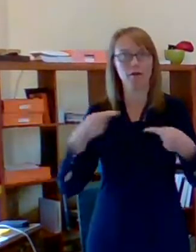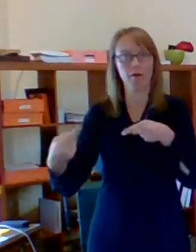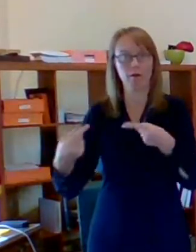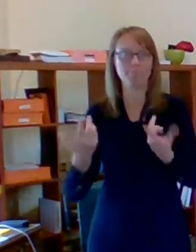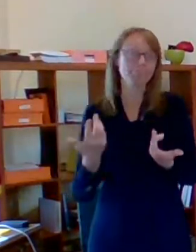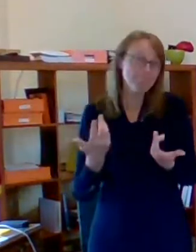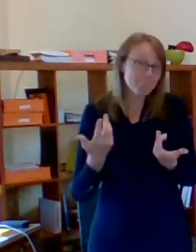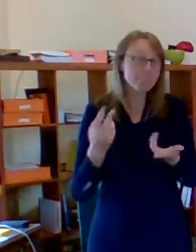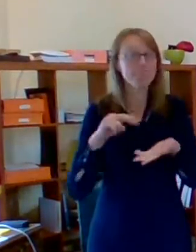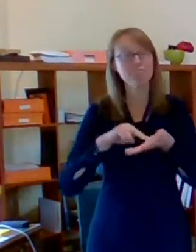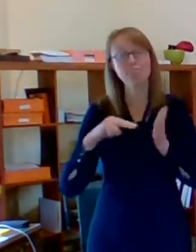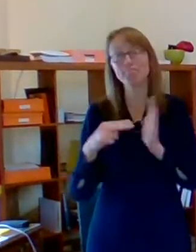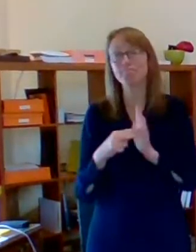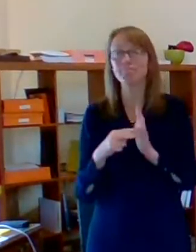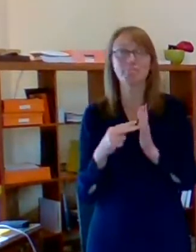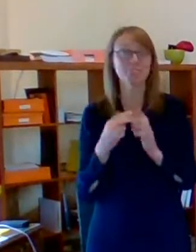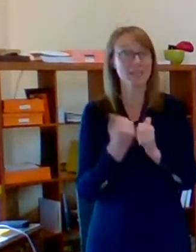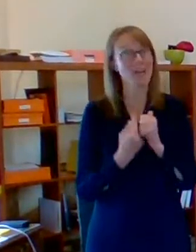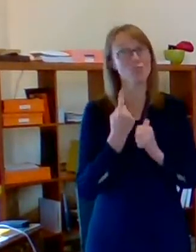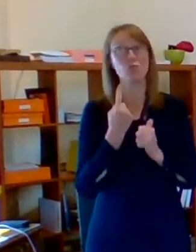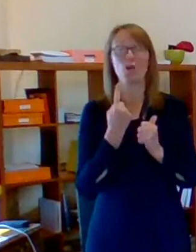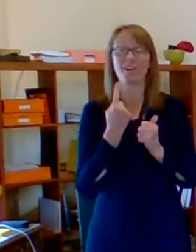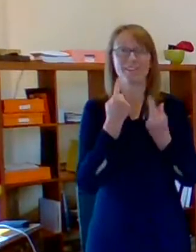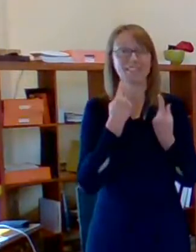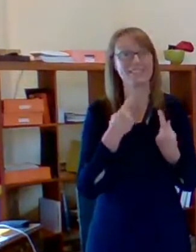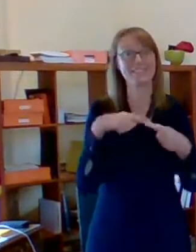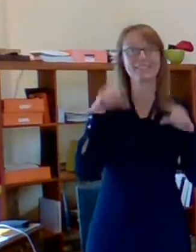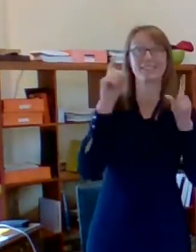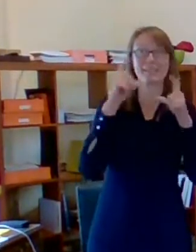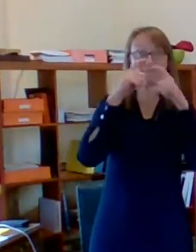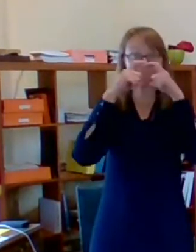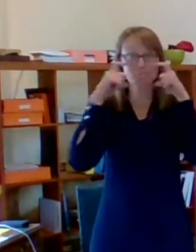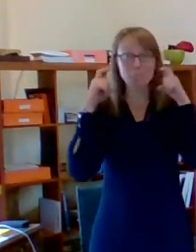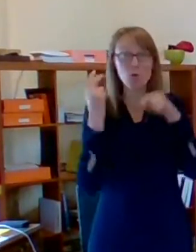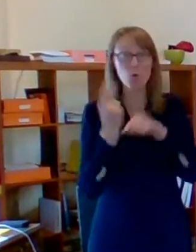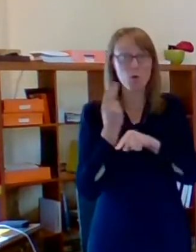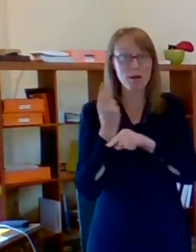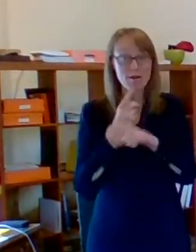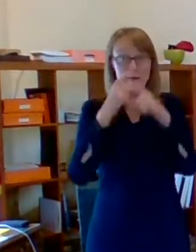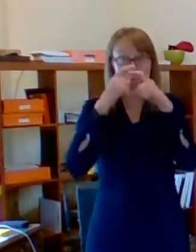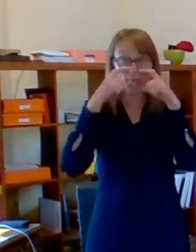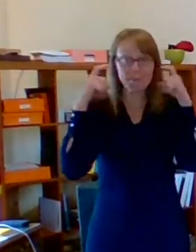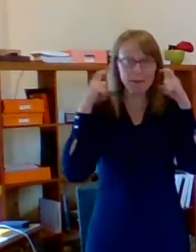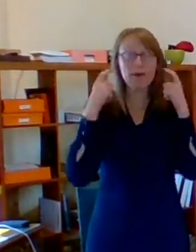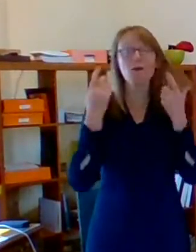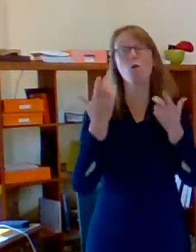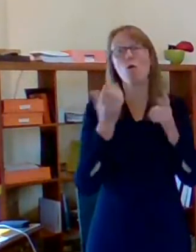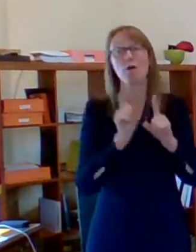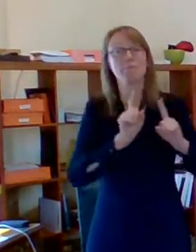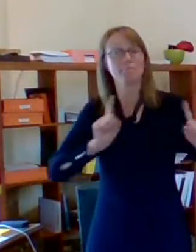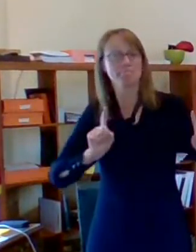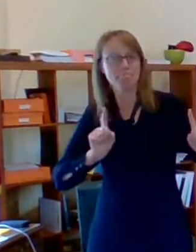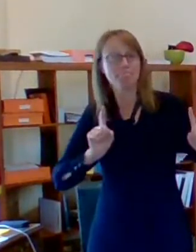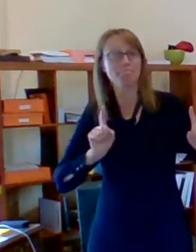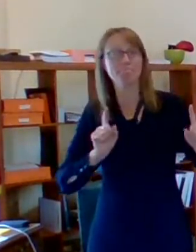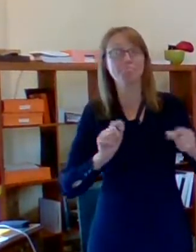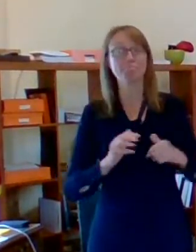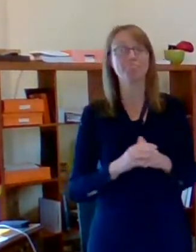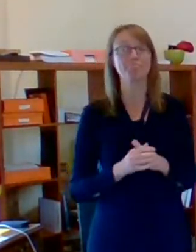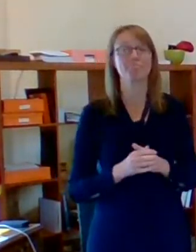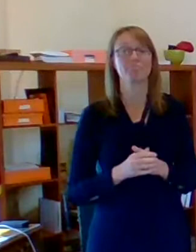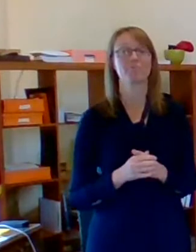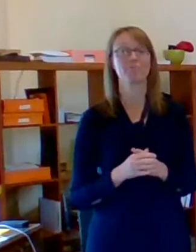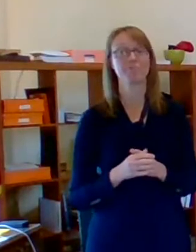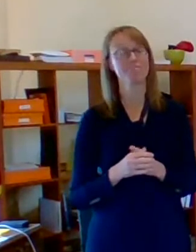a mask or getting everyone to social distance. And so as we go inside more, and as